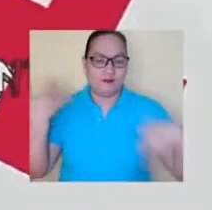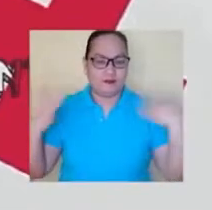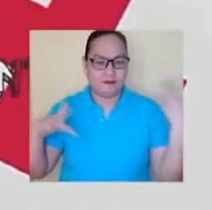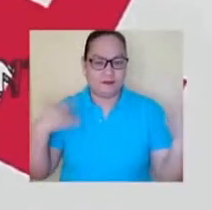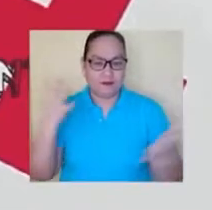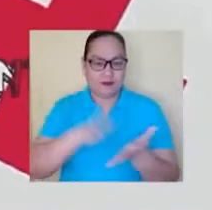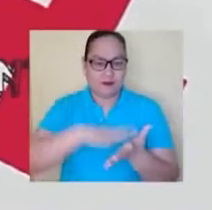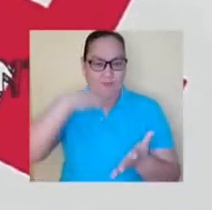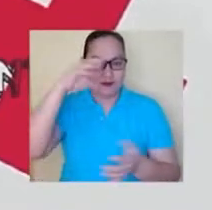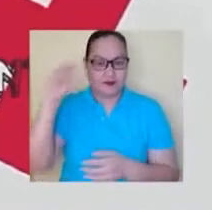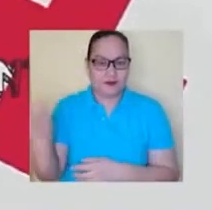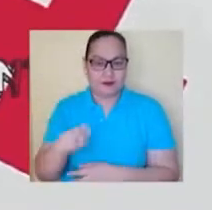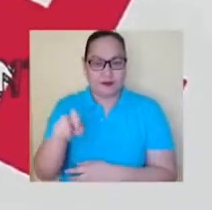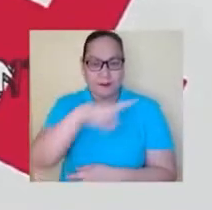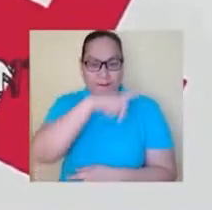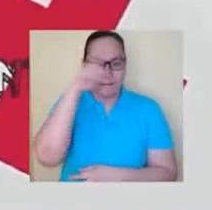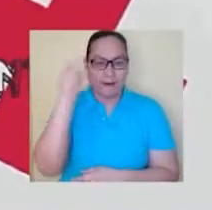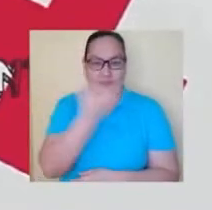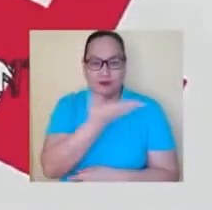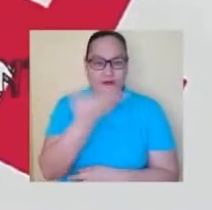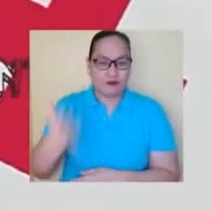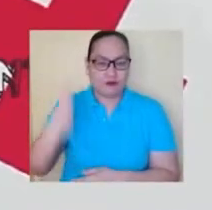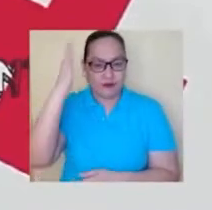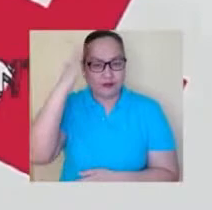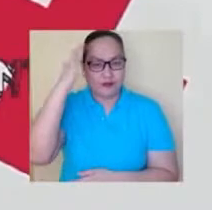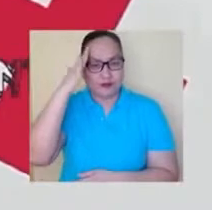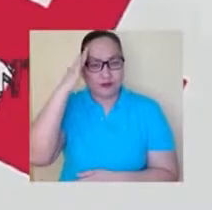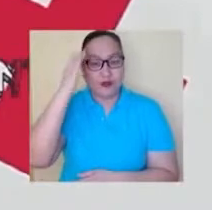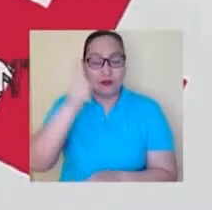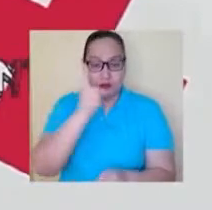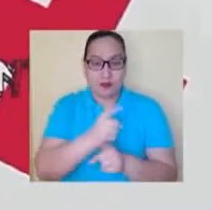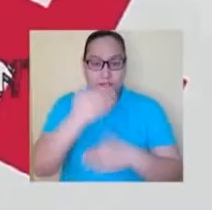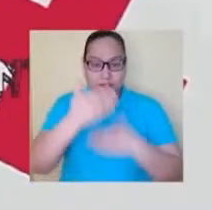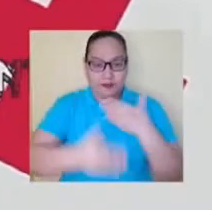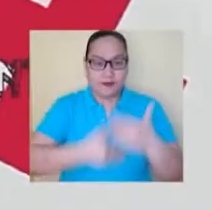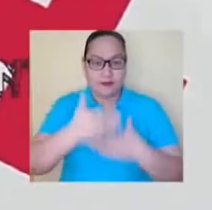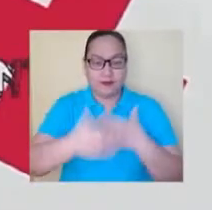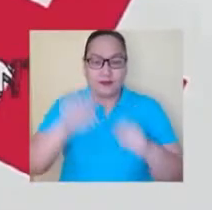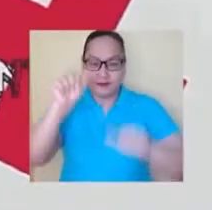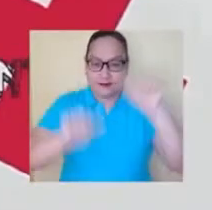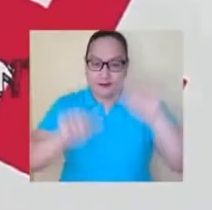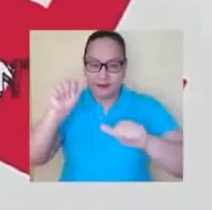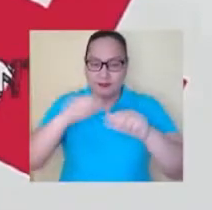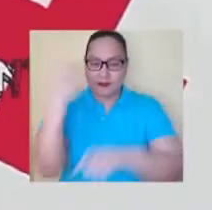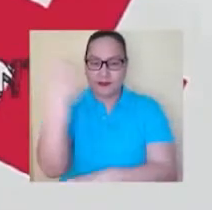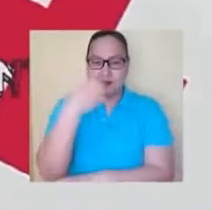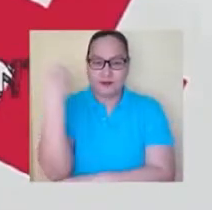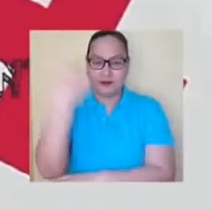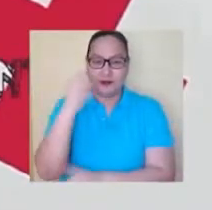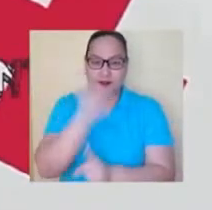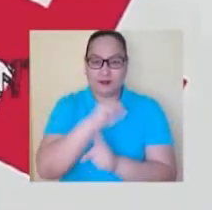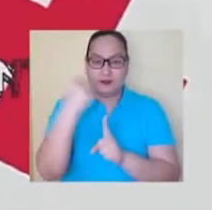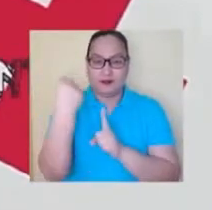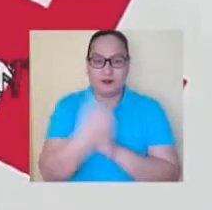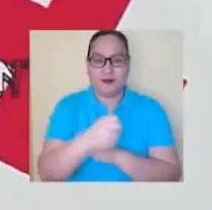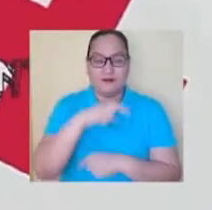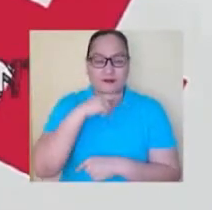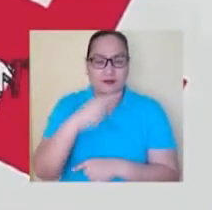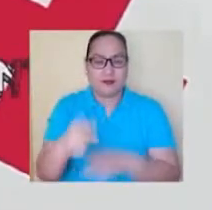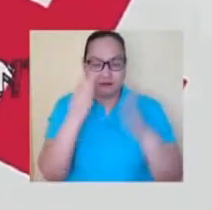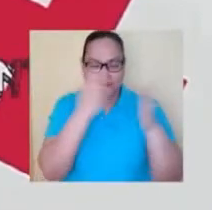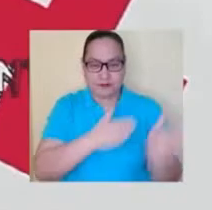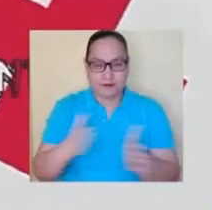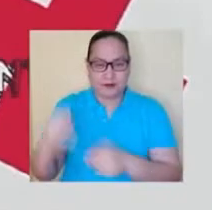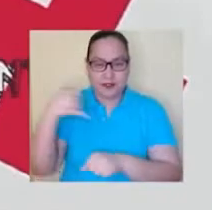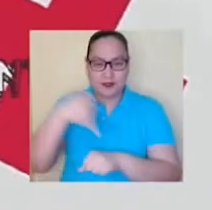adventure because you will know the proper procedures in assessing emergency situations for unintentional injuries by